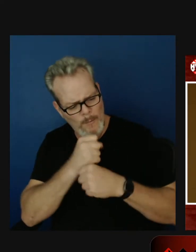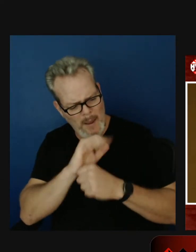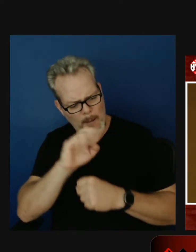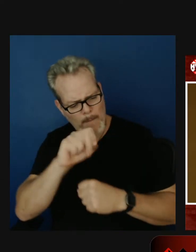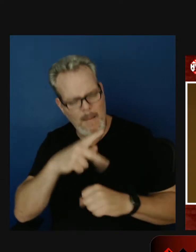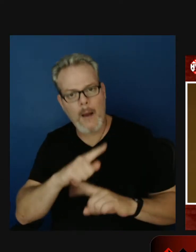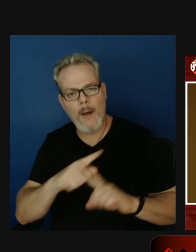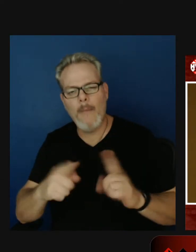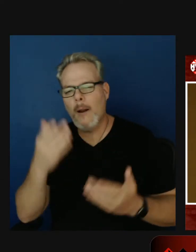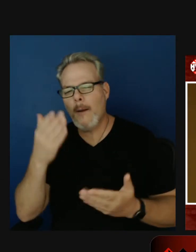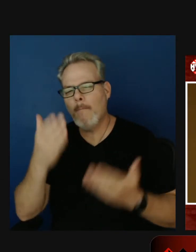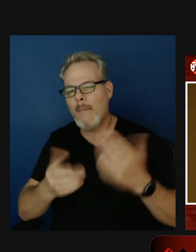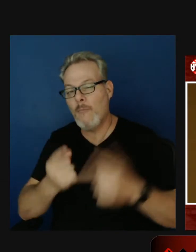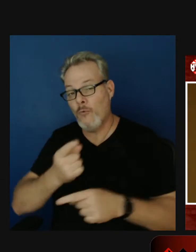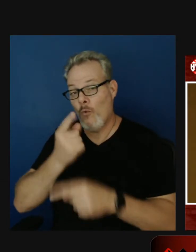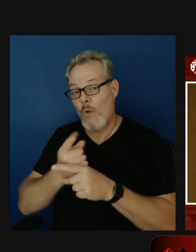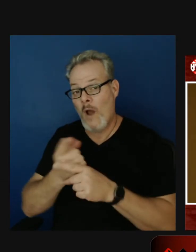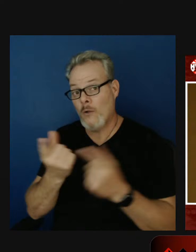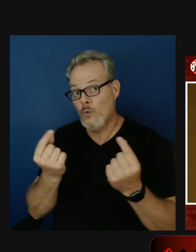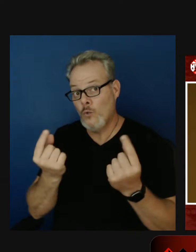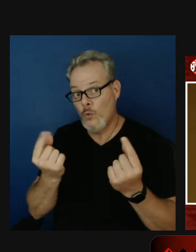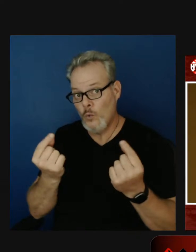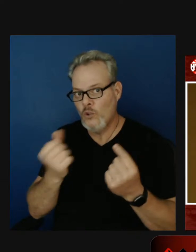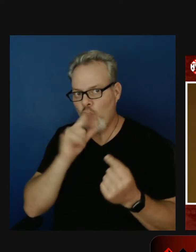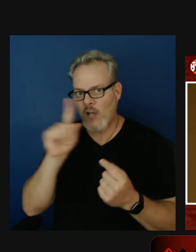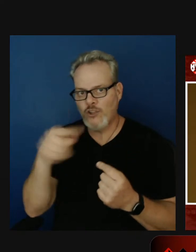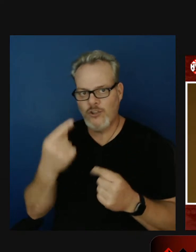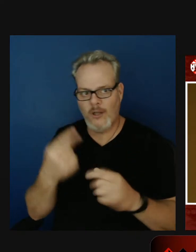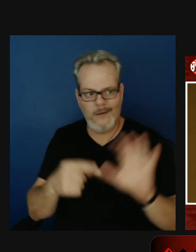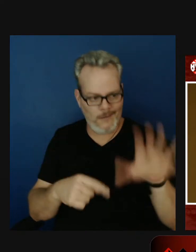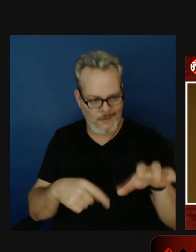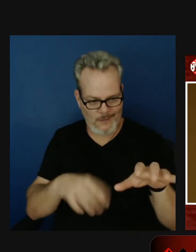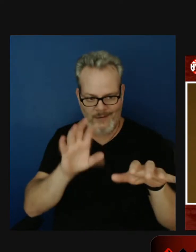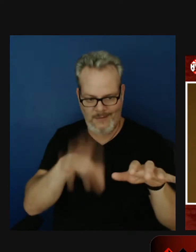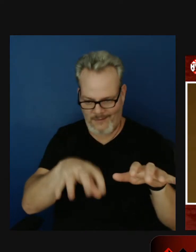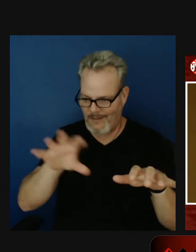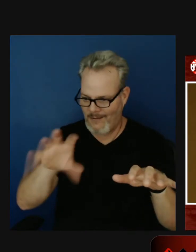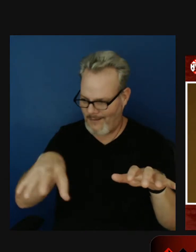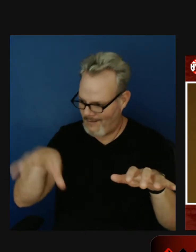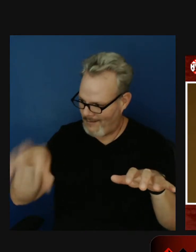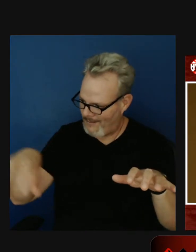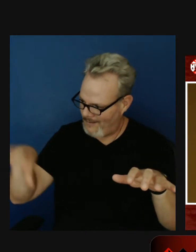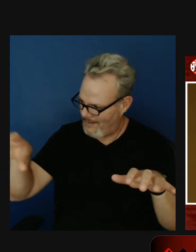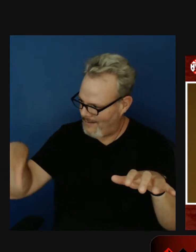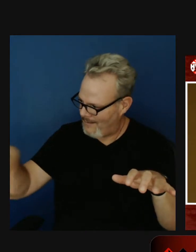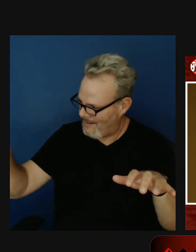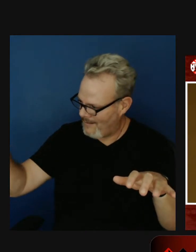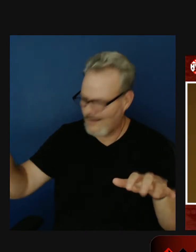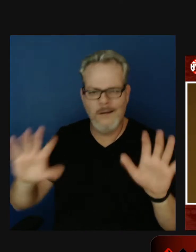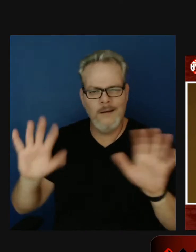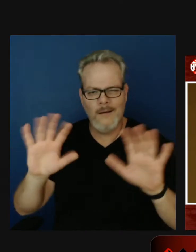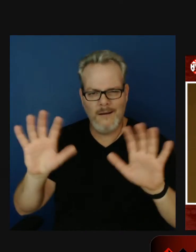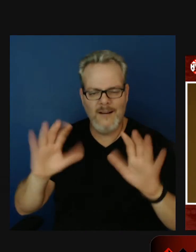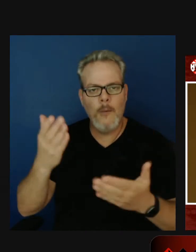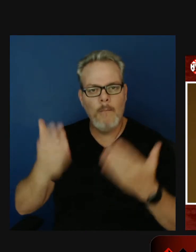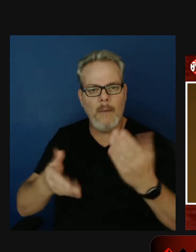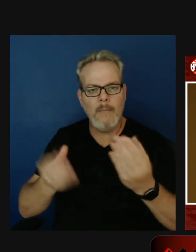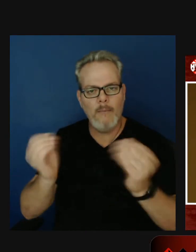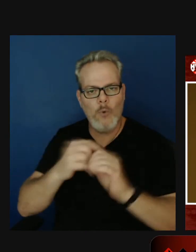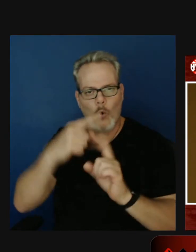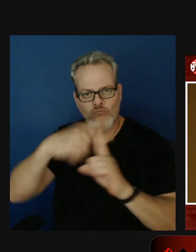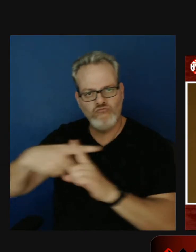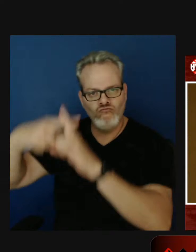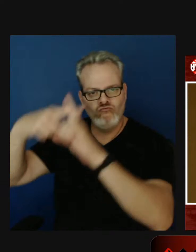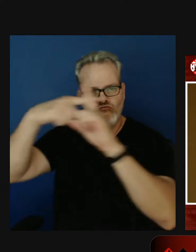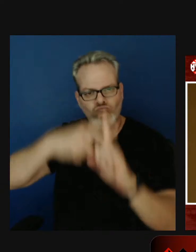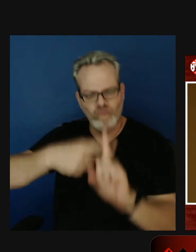approach isn't just going quadrangle by quadrangle across the US and doing this. Maybe we should take a more targeted approach